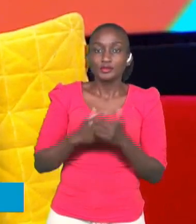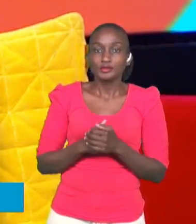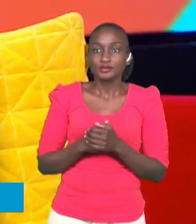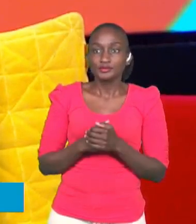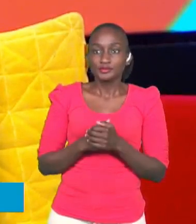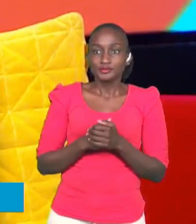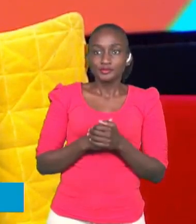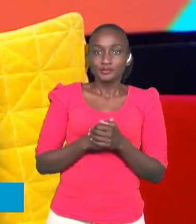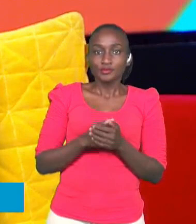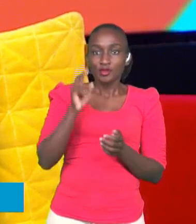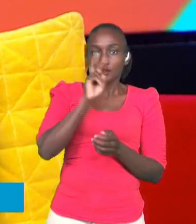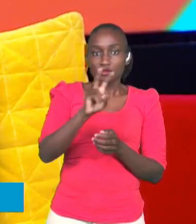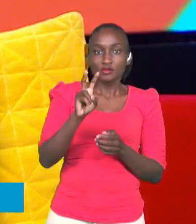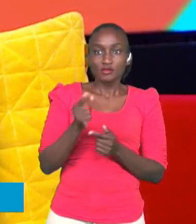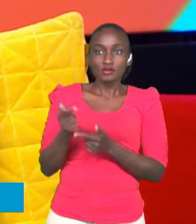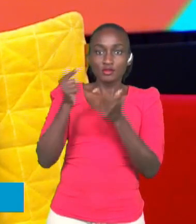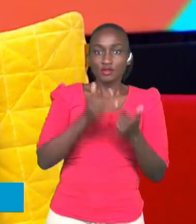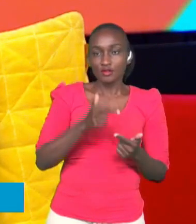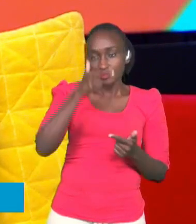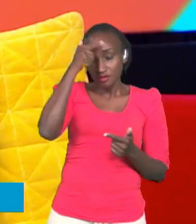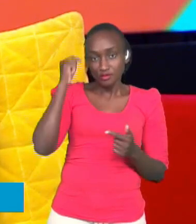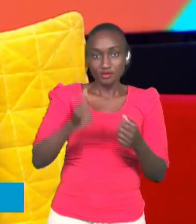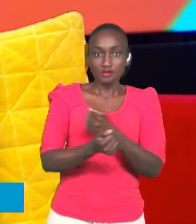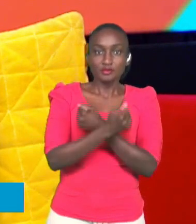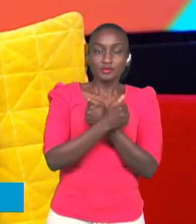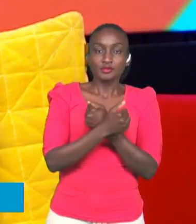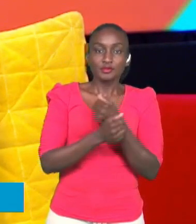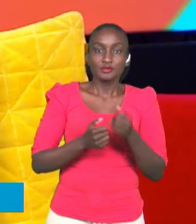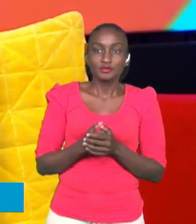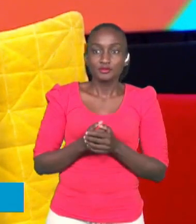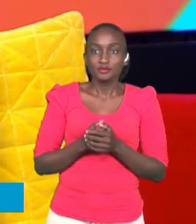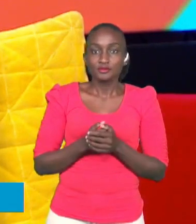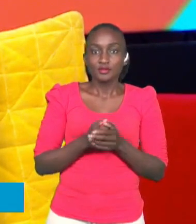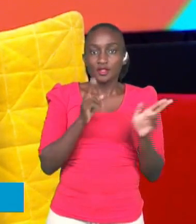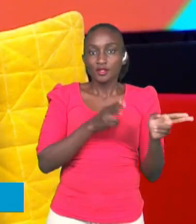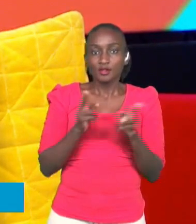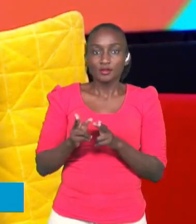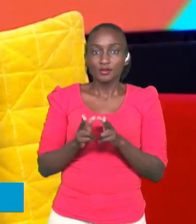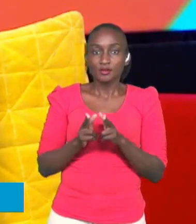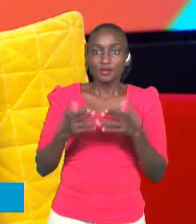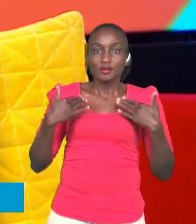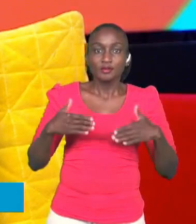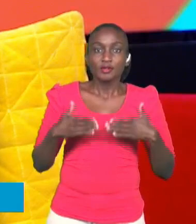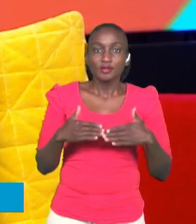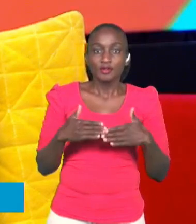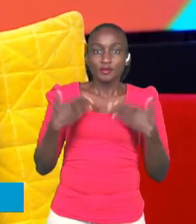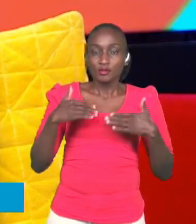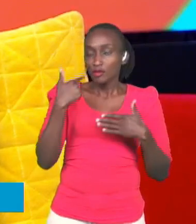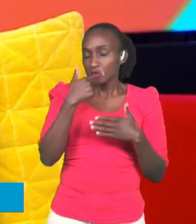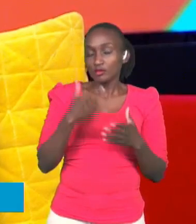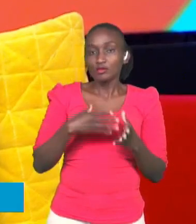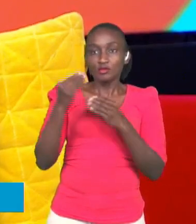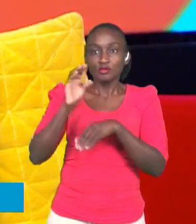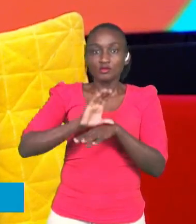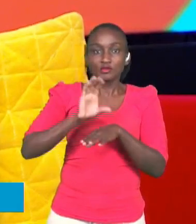saw this coming, because at the end of the day, it's all about protecting the condo. The condo, the guys who go to church are